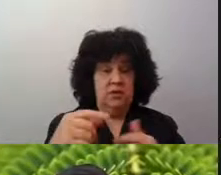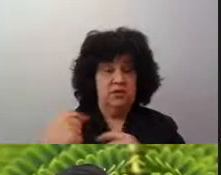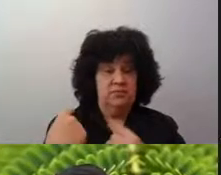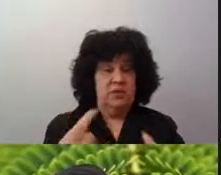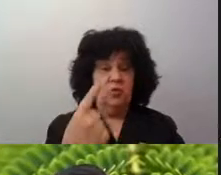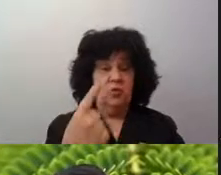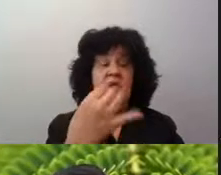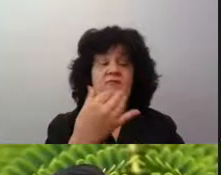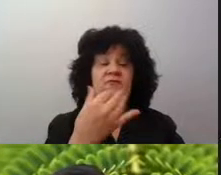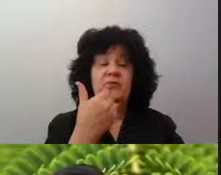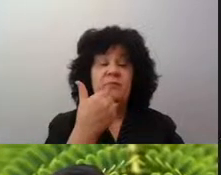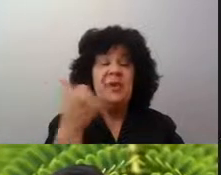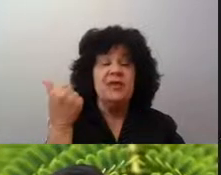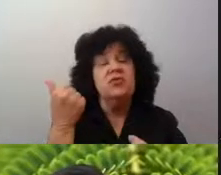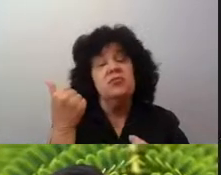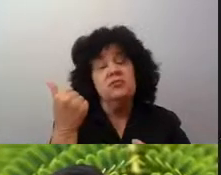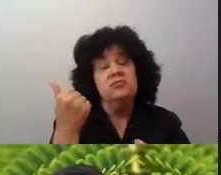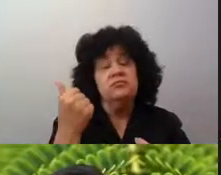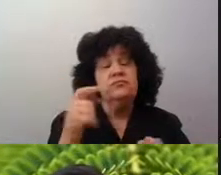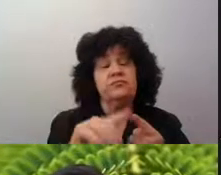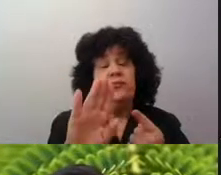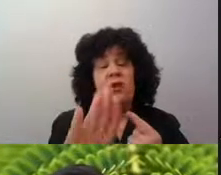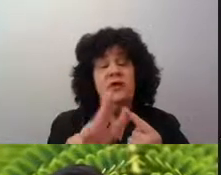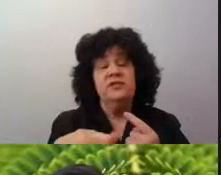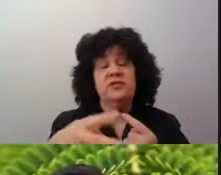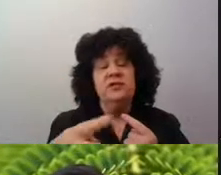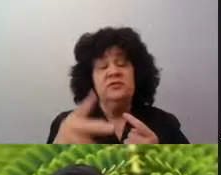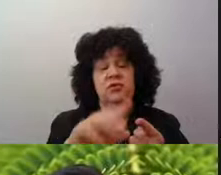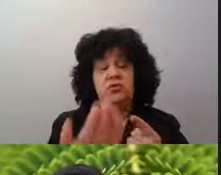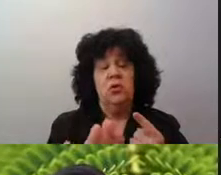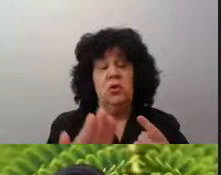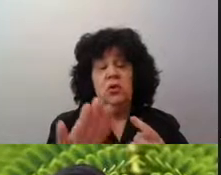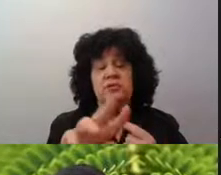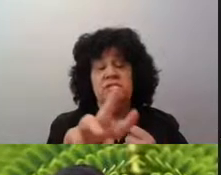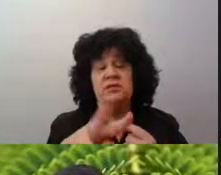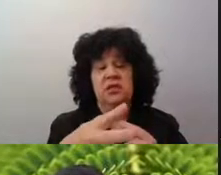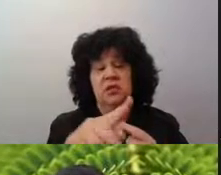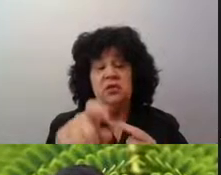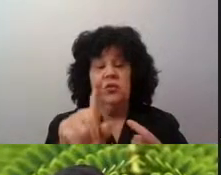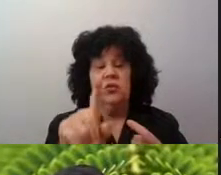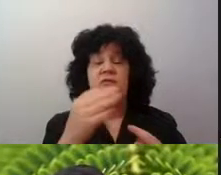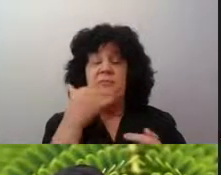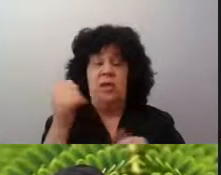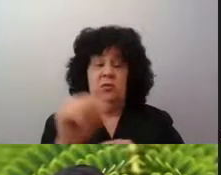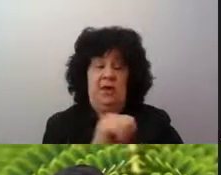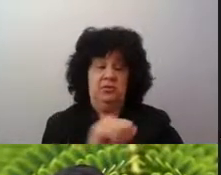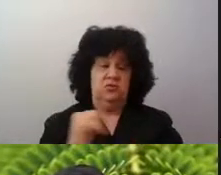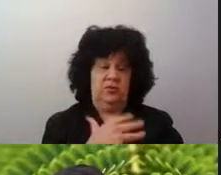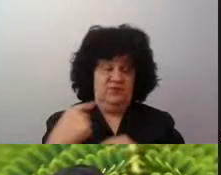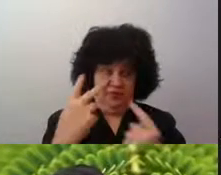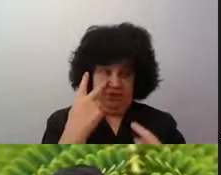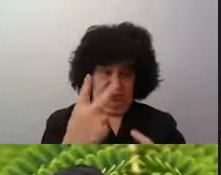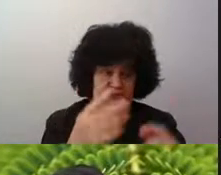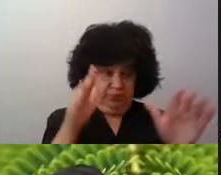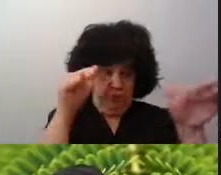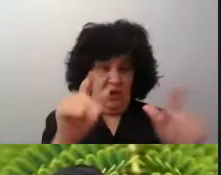better, to your second question, the better practices that we've seen in helping the teams work